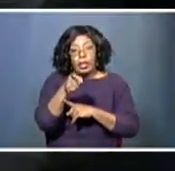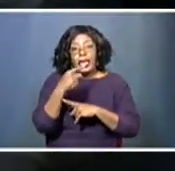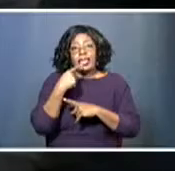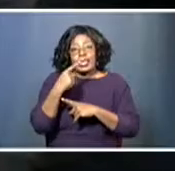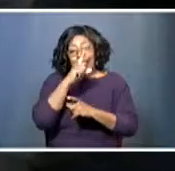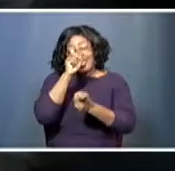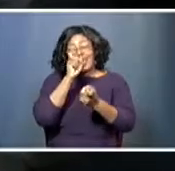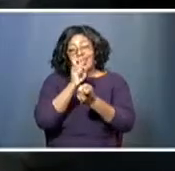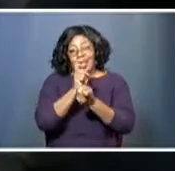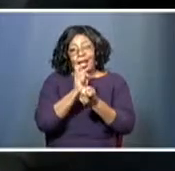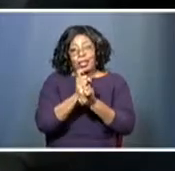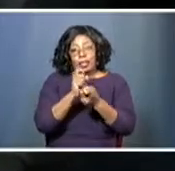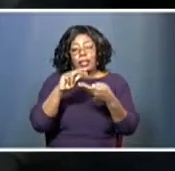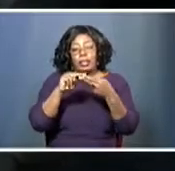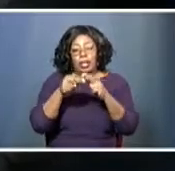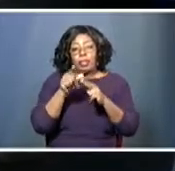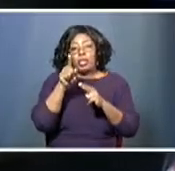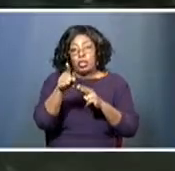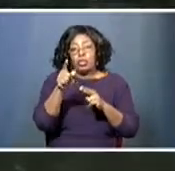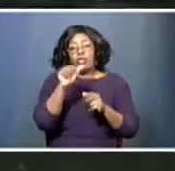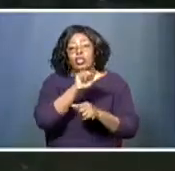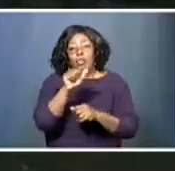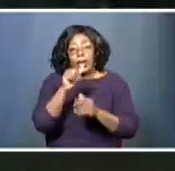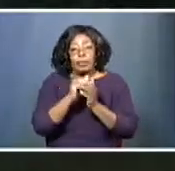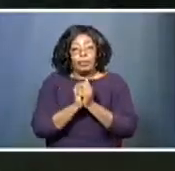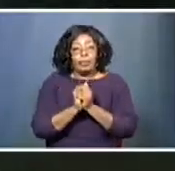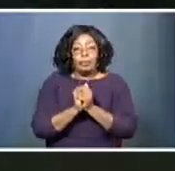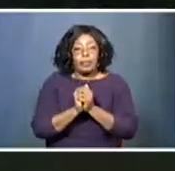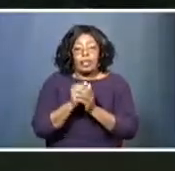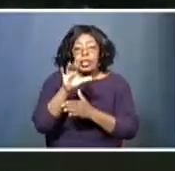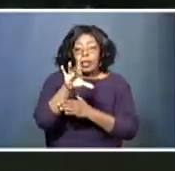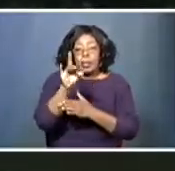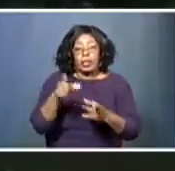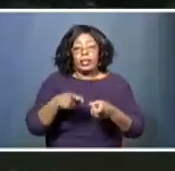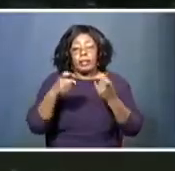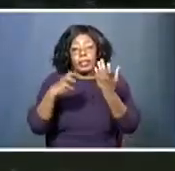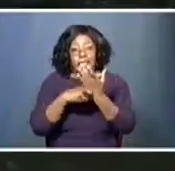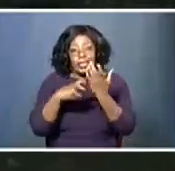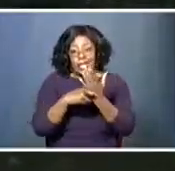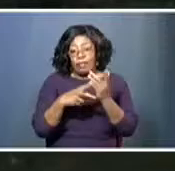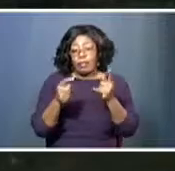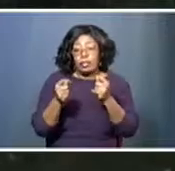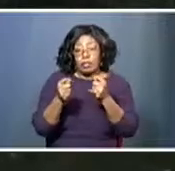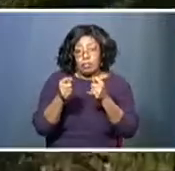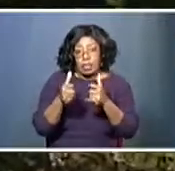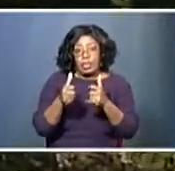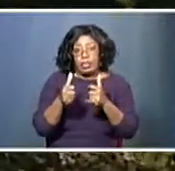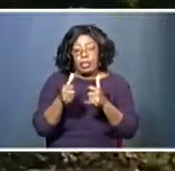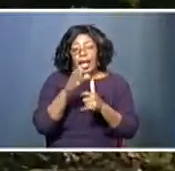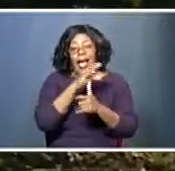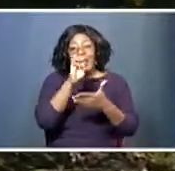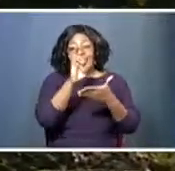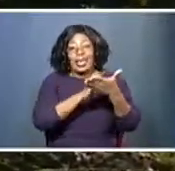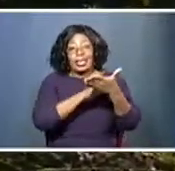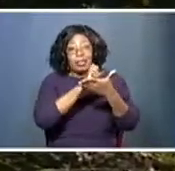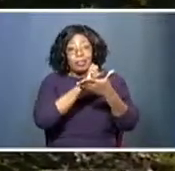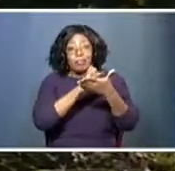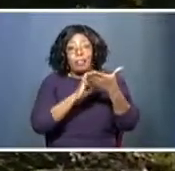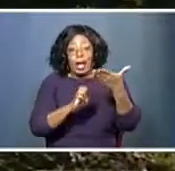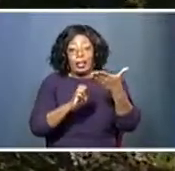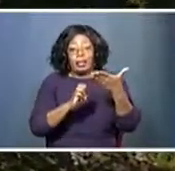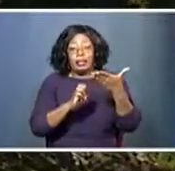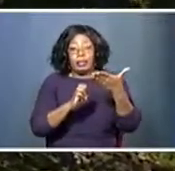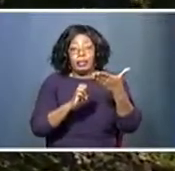Some 55 motorists were cited for various infractions ranging from excessive speed and expired a driver's license